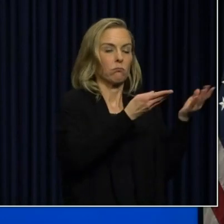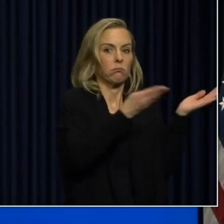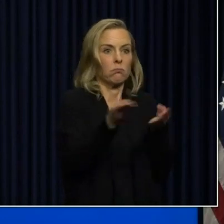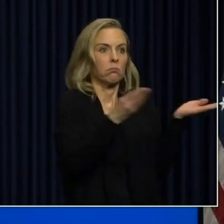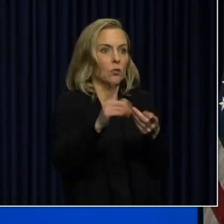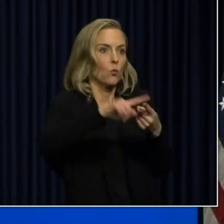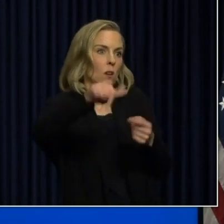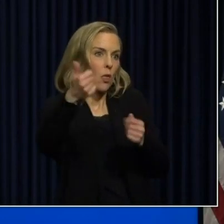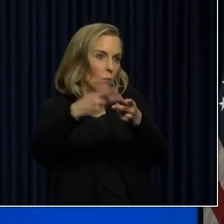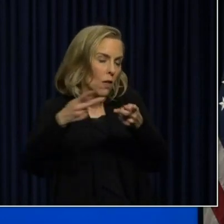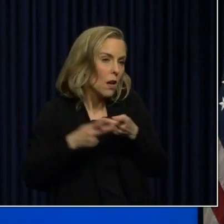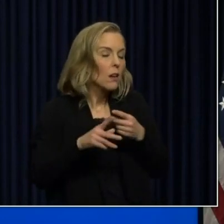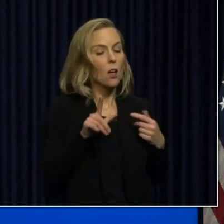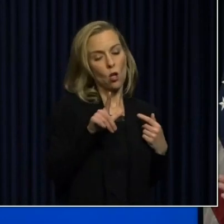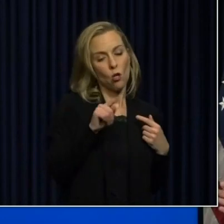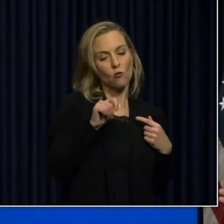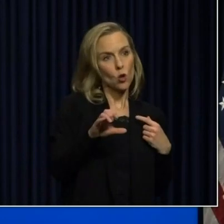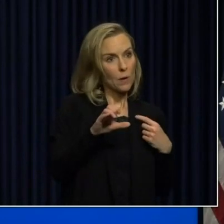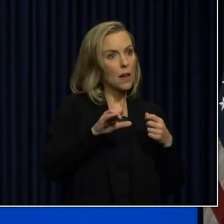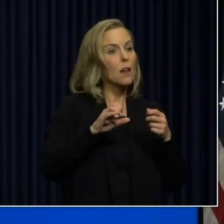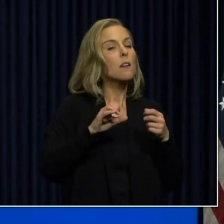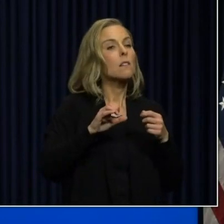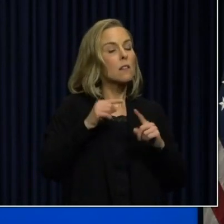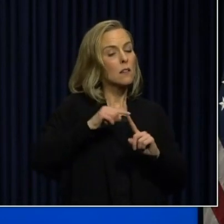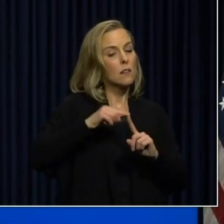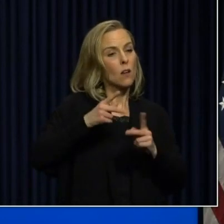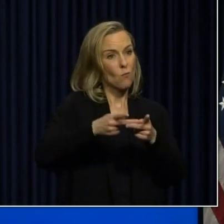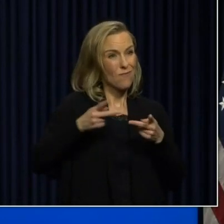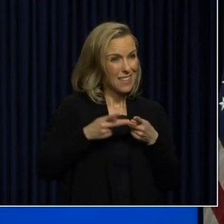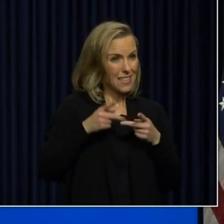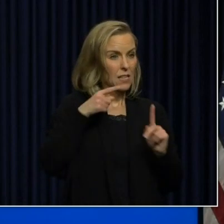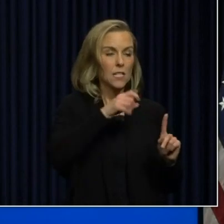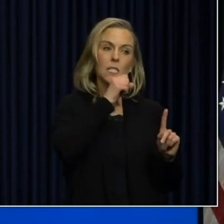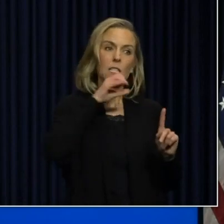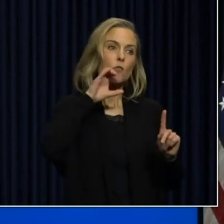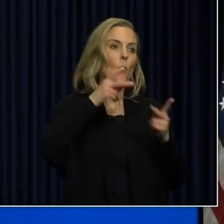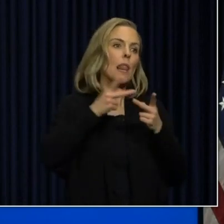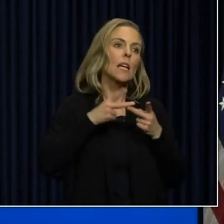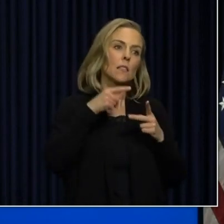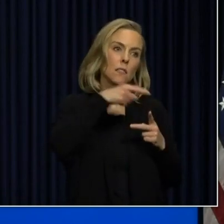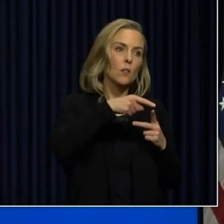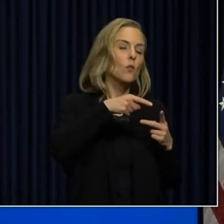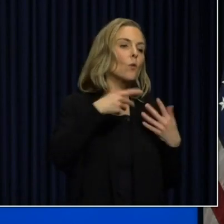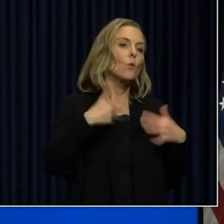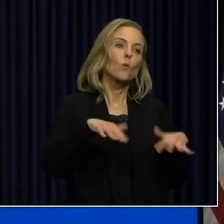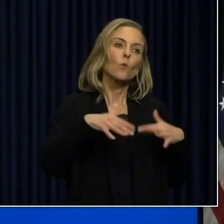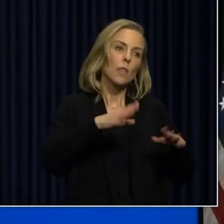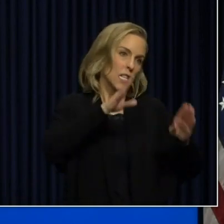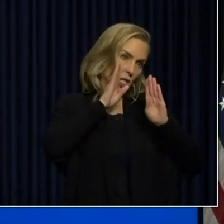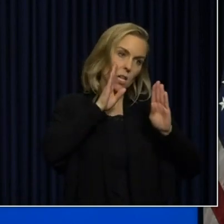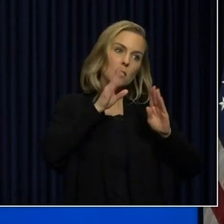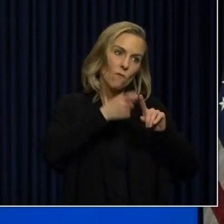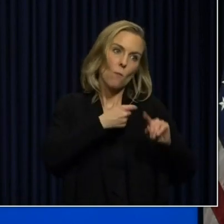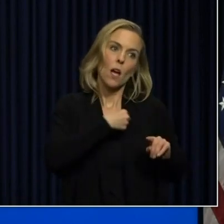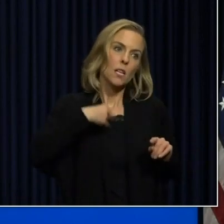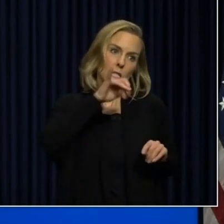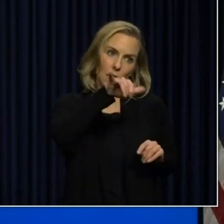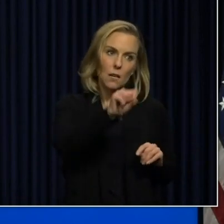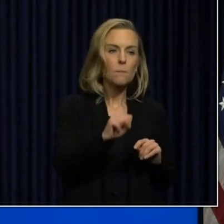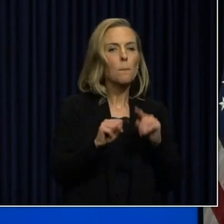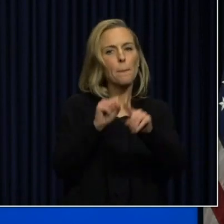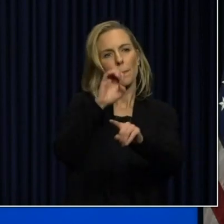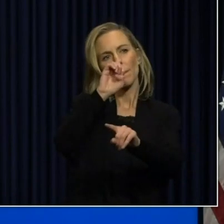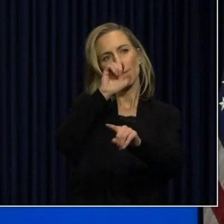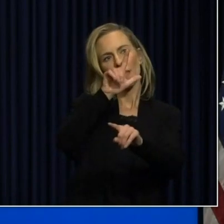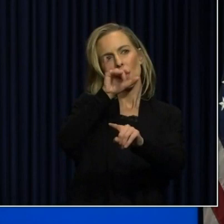the long-term care facilities and our senior facilities are getting our utmost attention. Eleanor? It sounds like